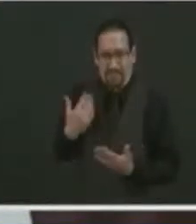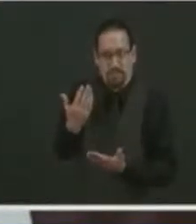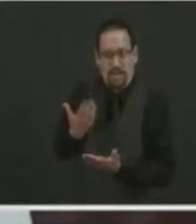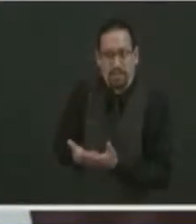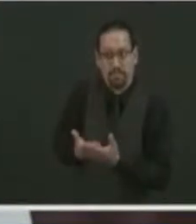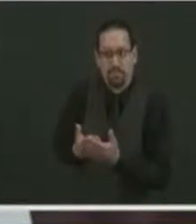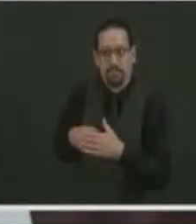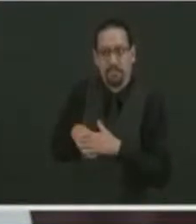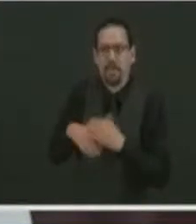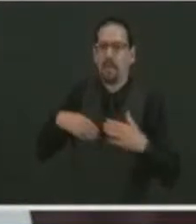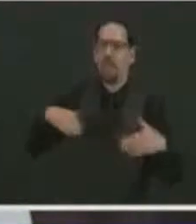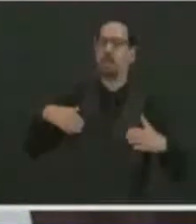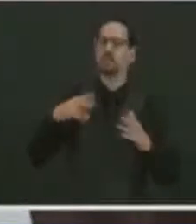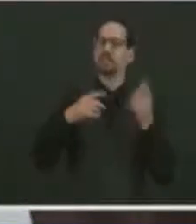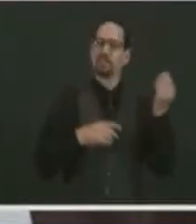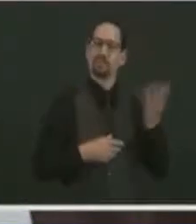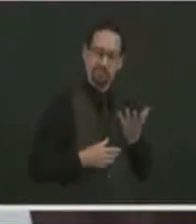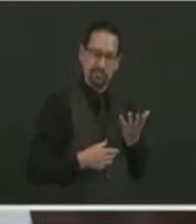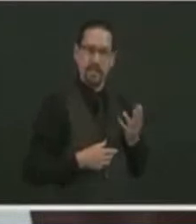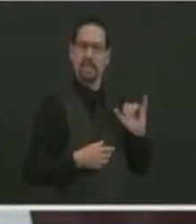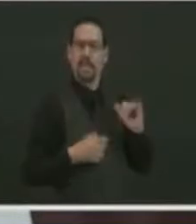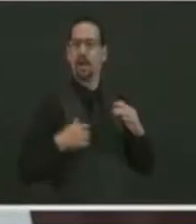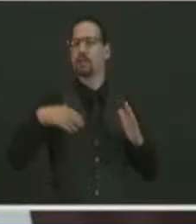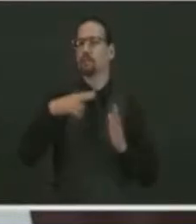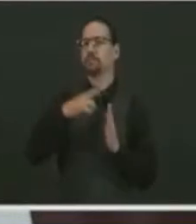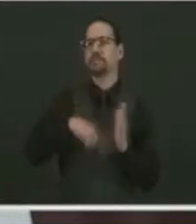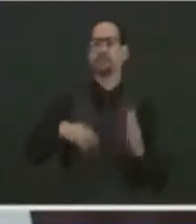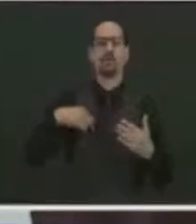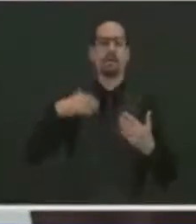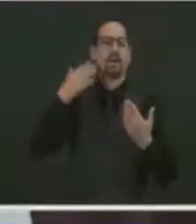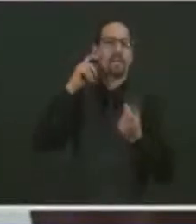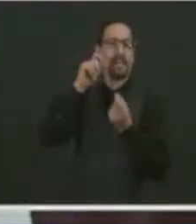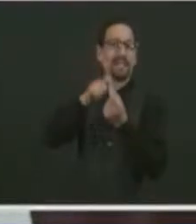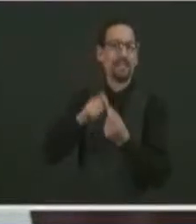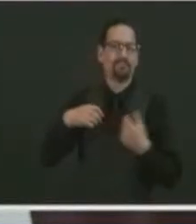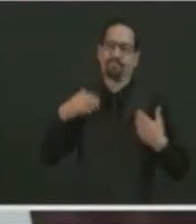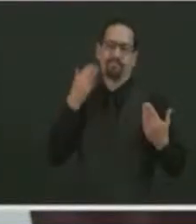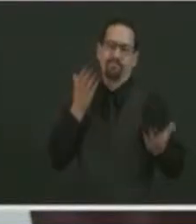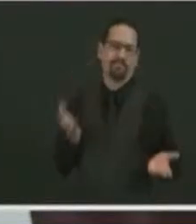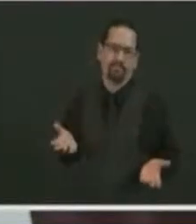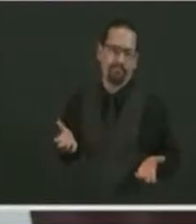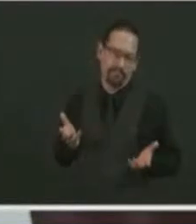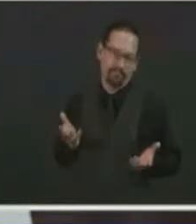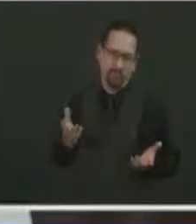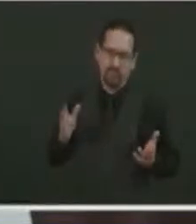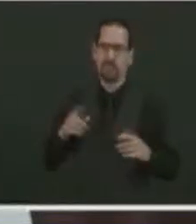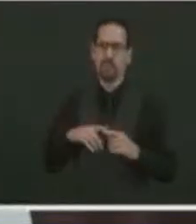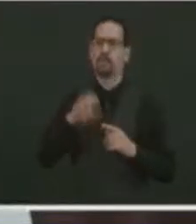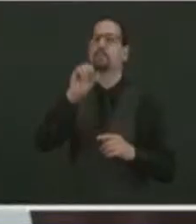in detail. Here's what I will say, because they have filed suit.